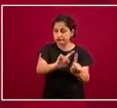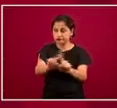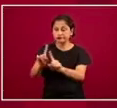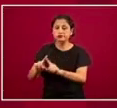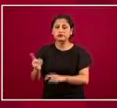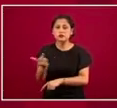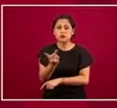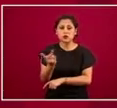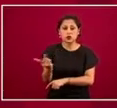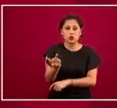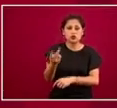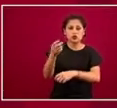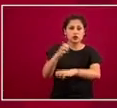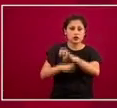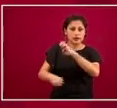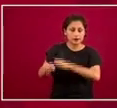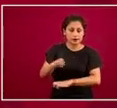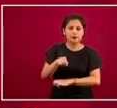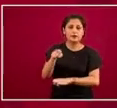the